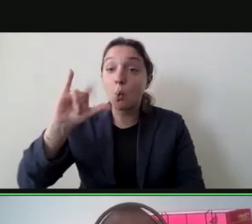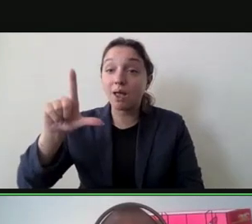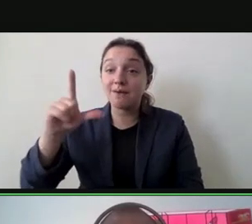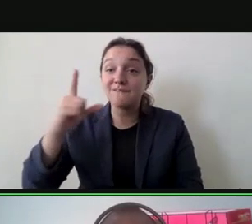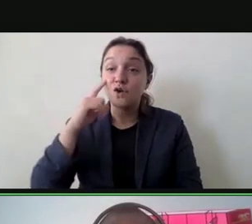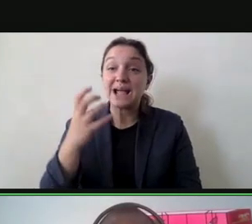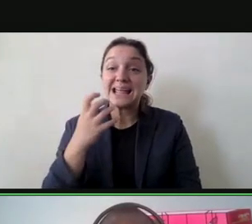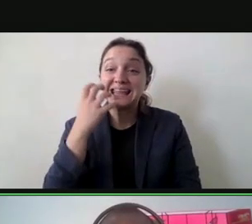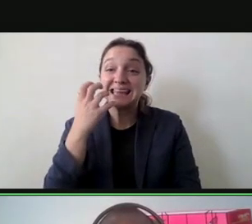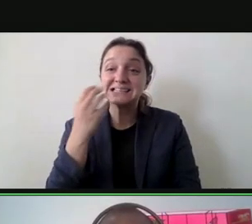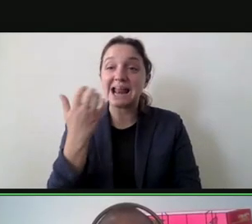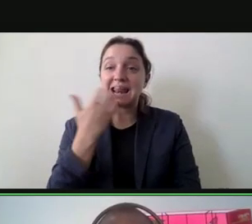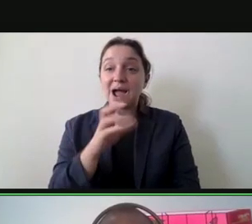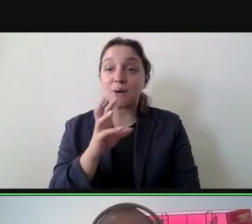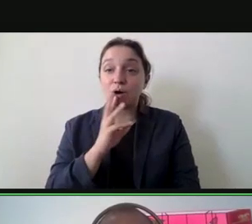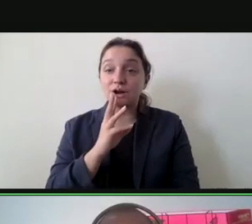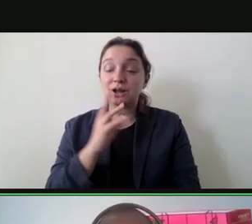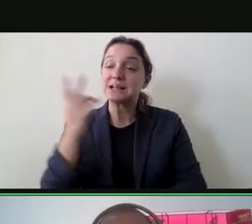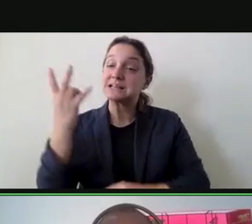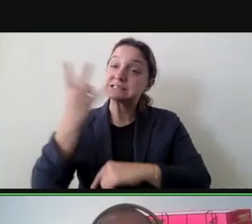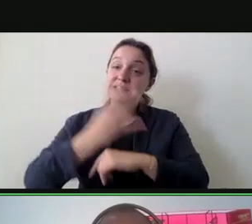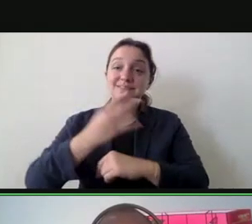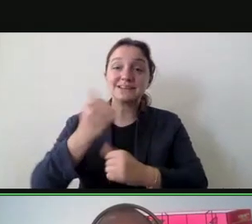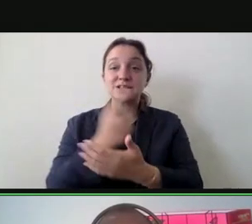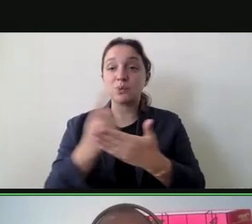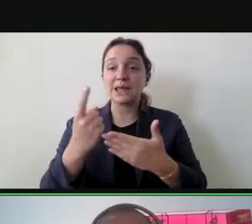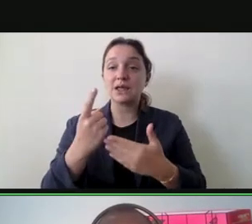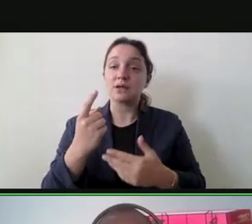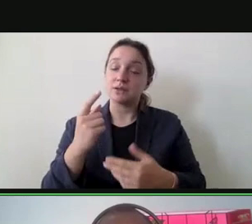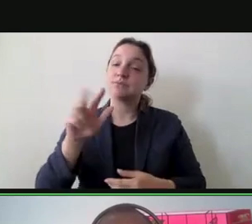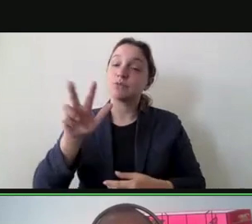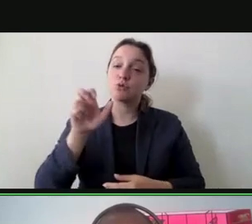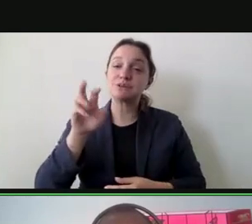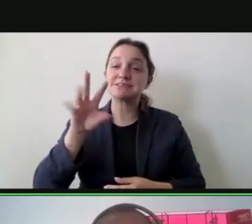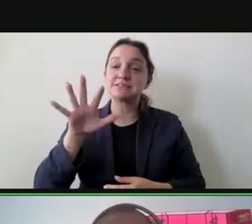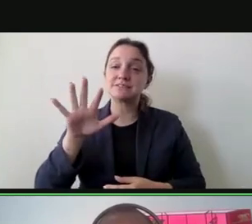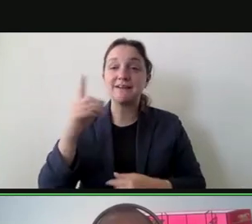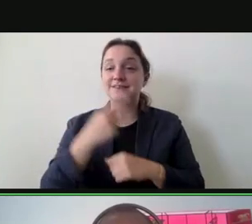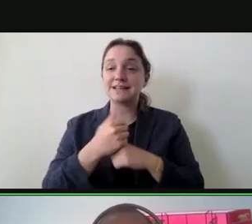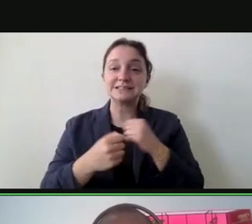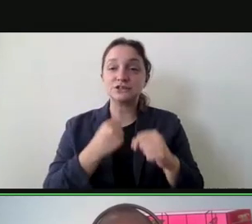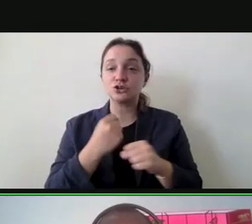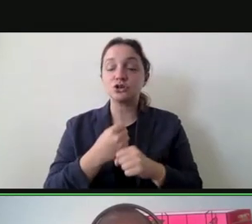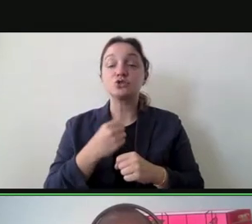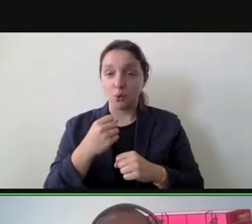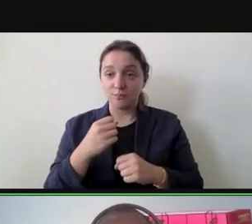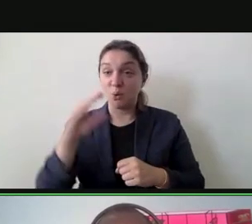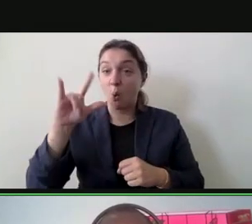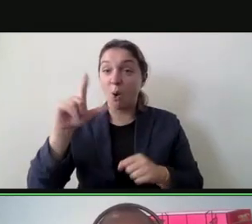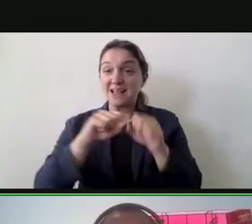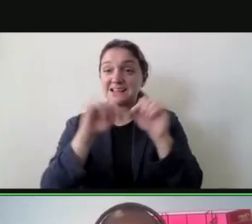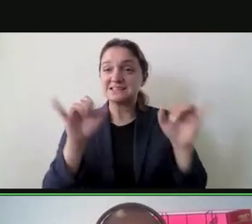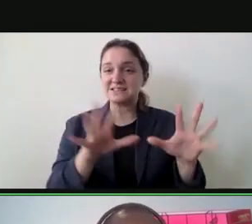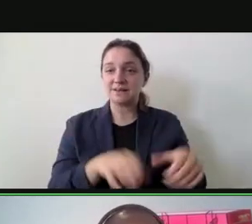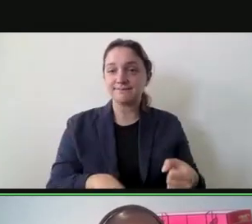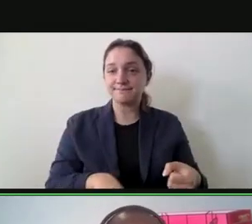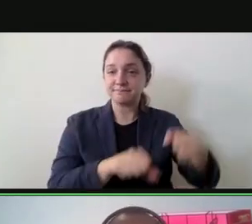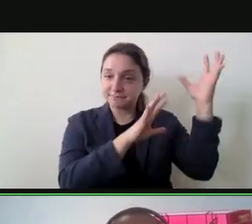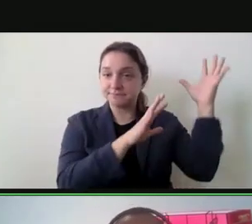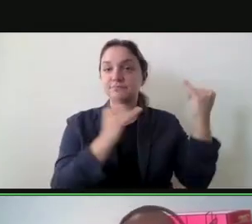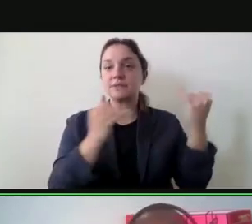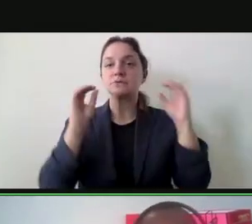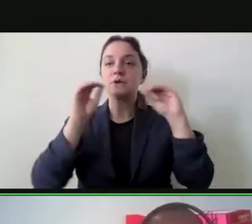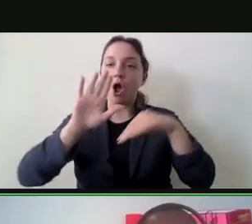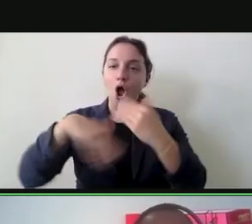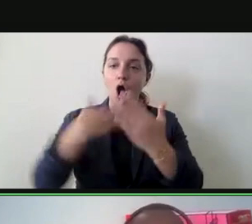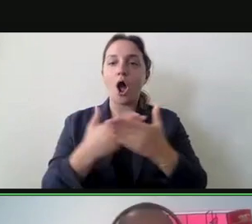week, all year round. And we ripped out the oil system and put in an all-electric heating and cooling and hot